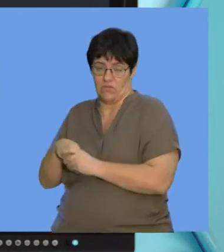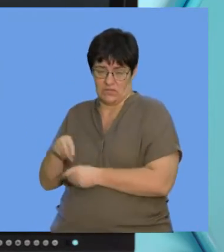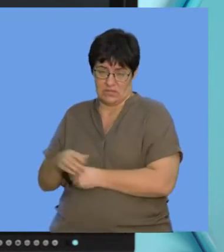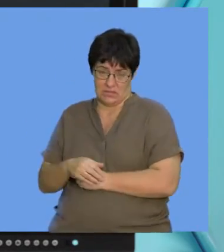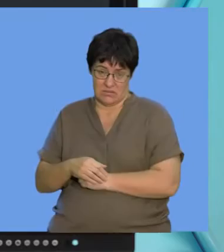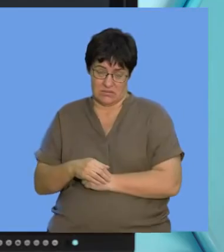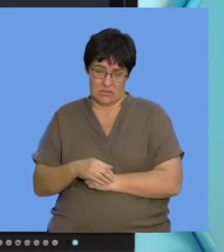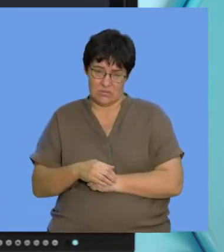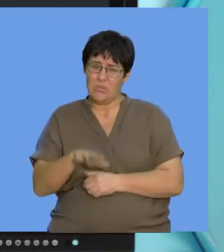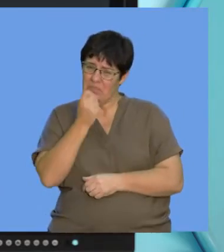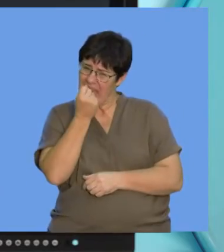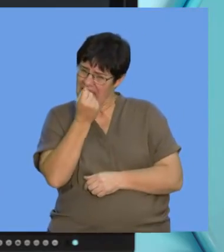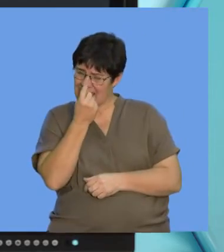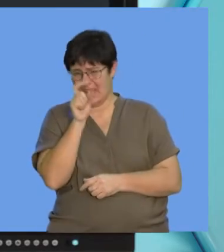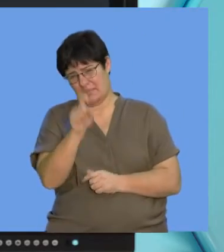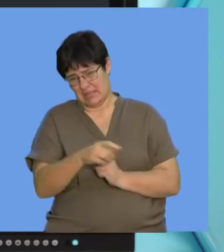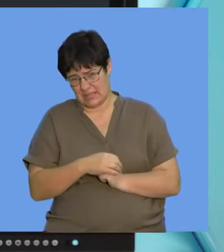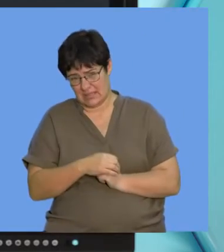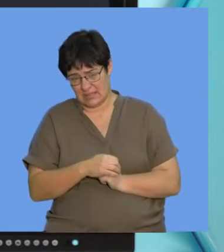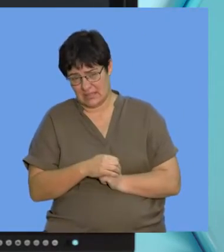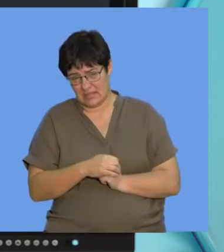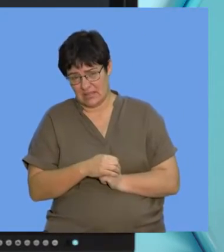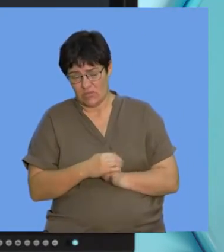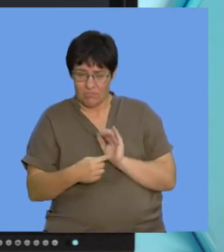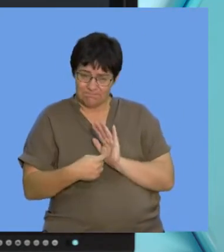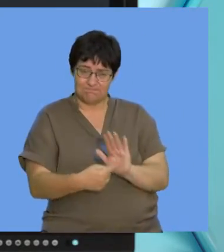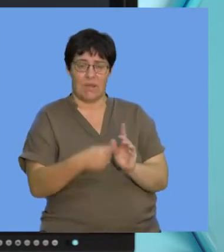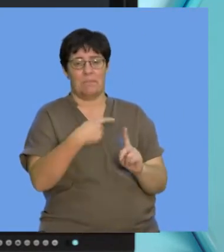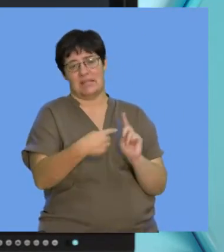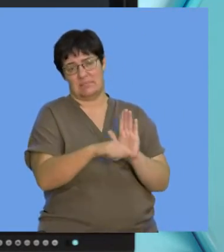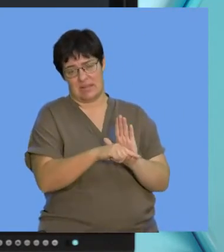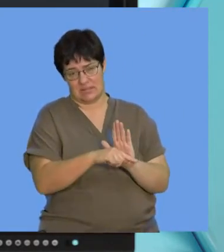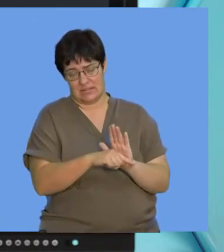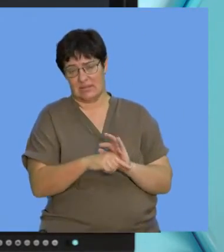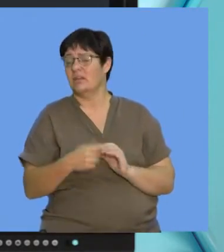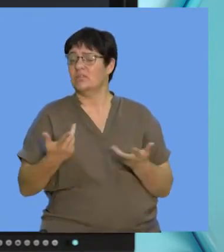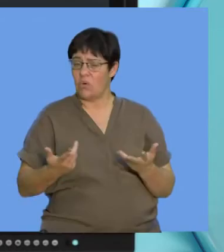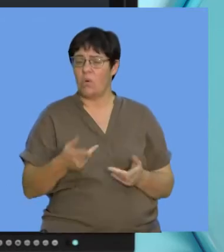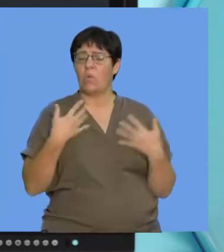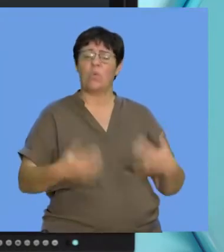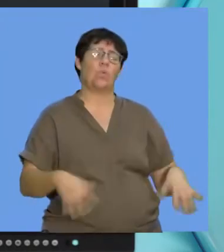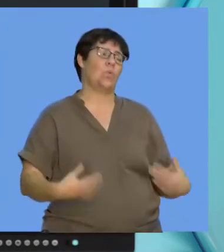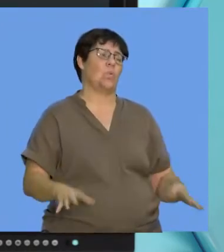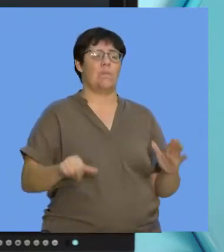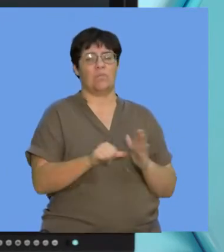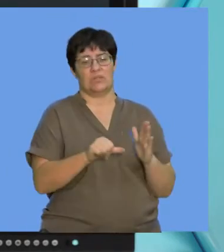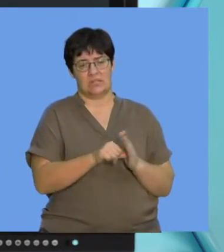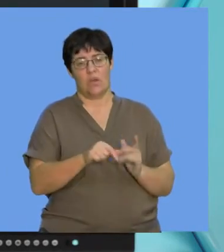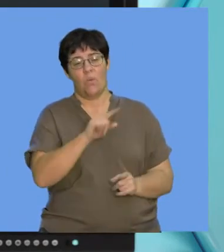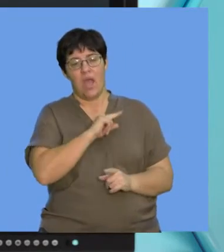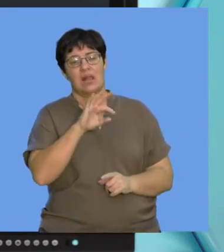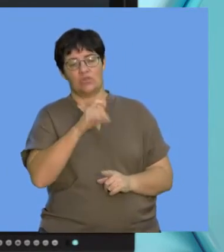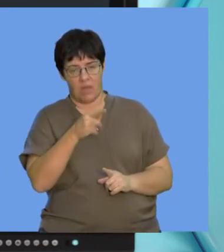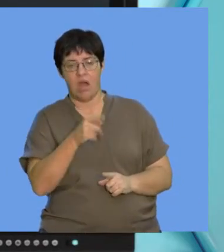y that it comes before. So please make sure you understand the concept of your signs properly, please, because it is really,